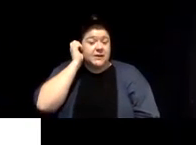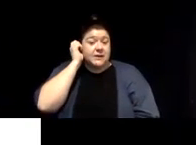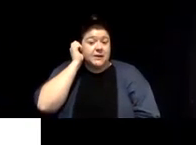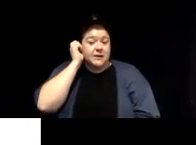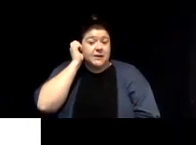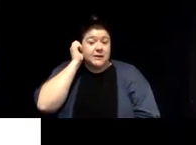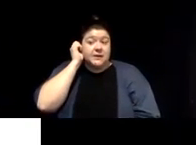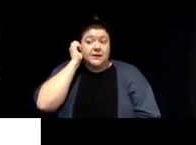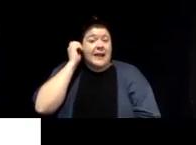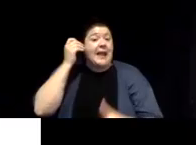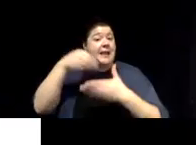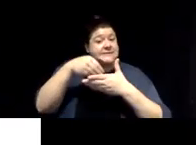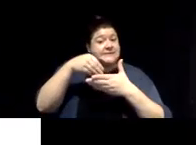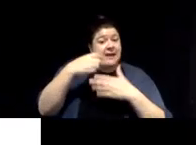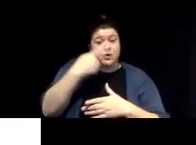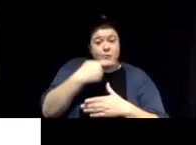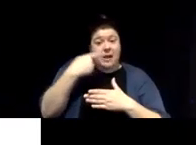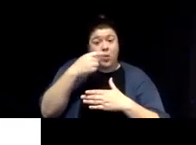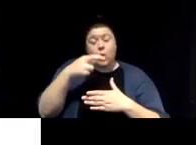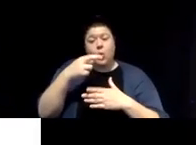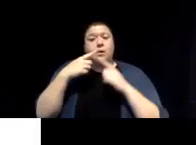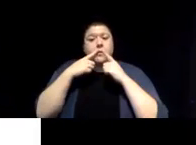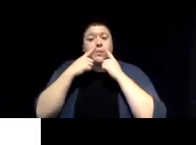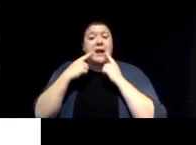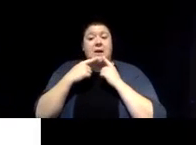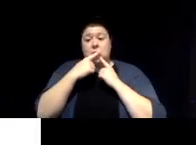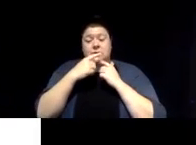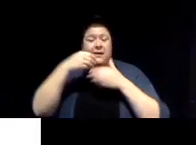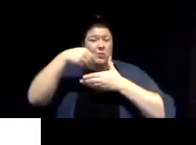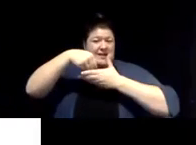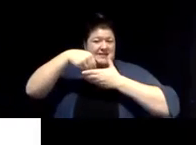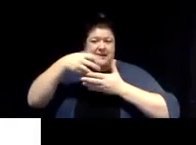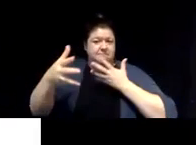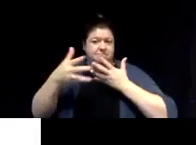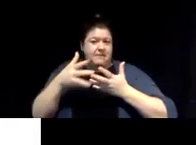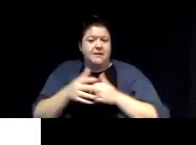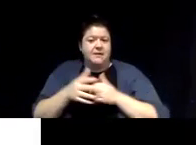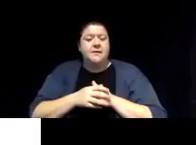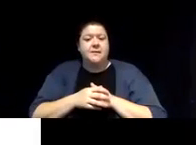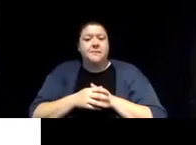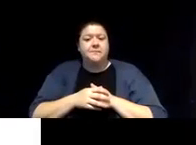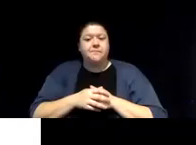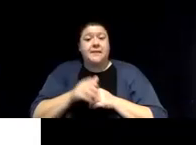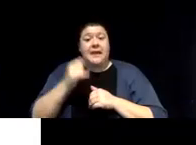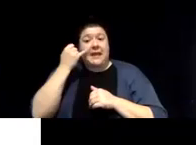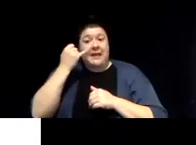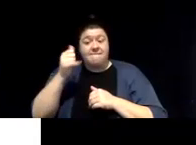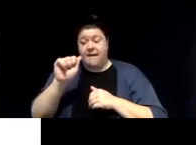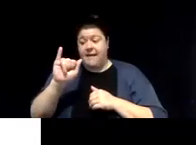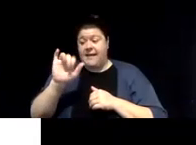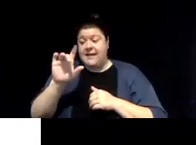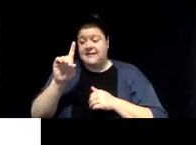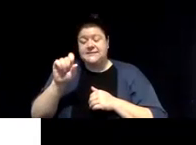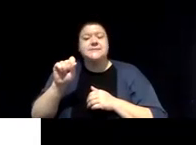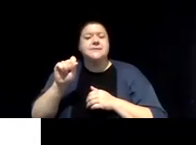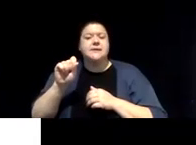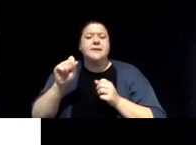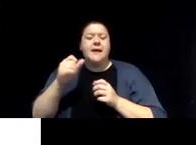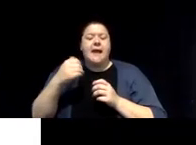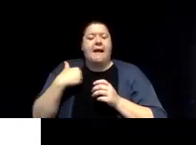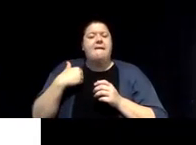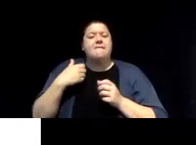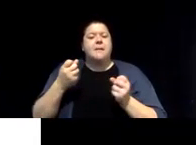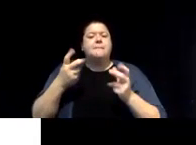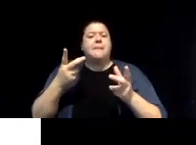inside your mouth or around your mouth. People who have AIDS often have a lot of cold sores, and so